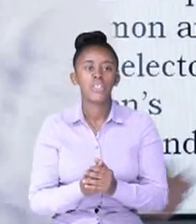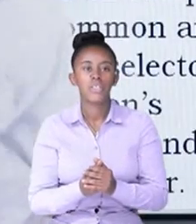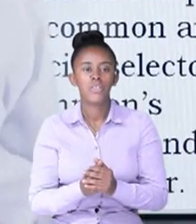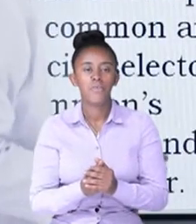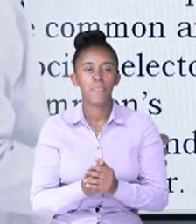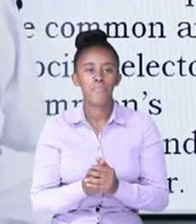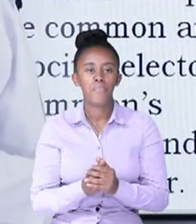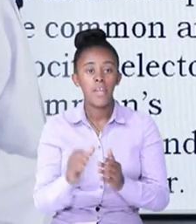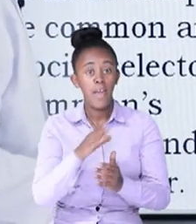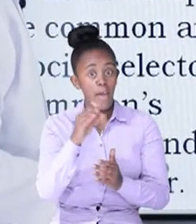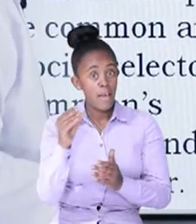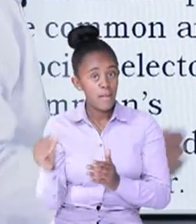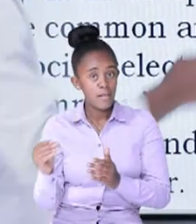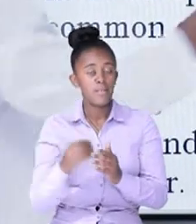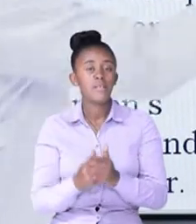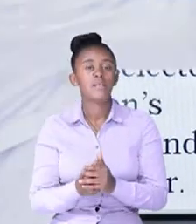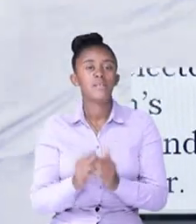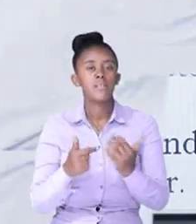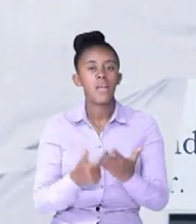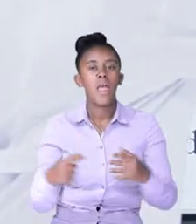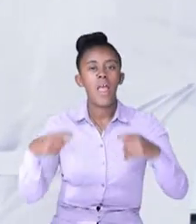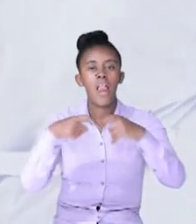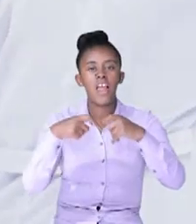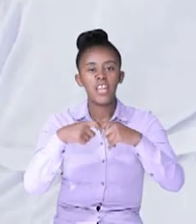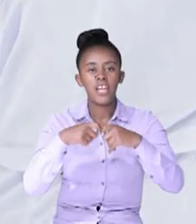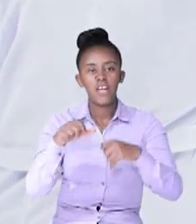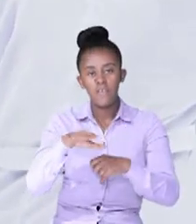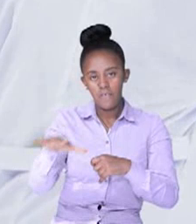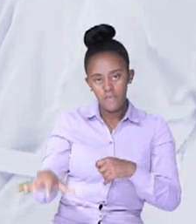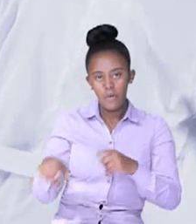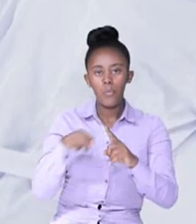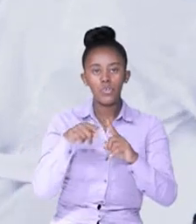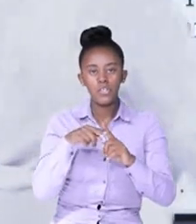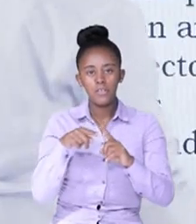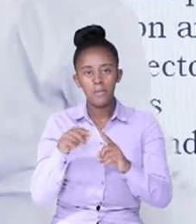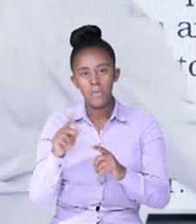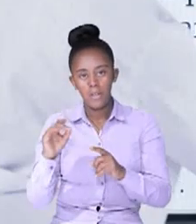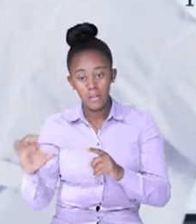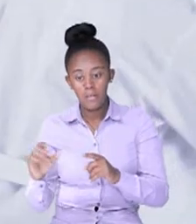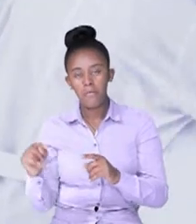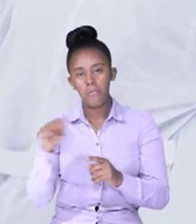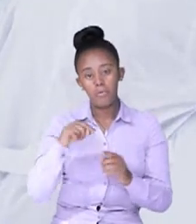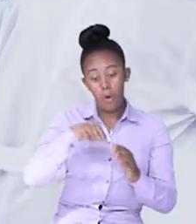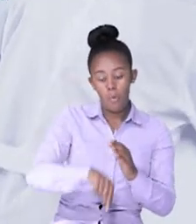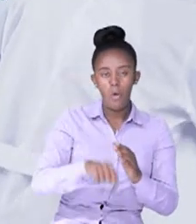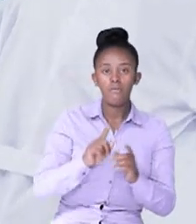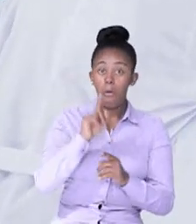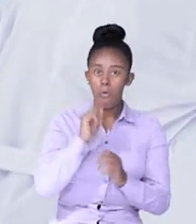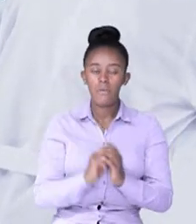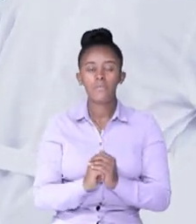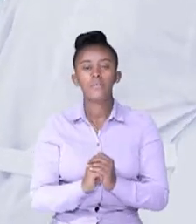the page. And the electric field, the positive plate is upward, and the negative plate is here, downward.